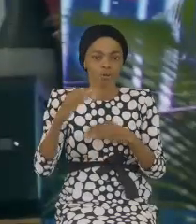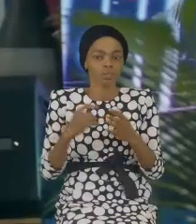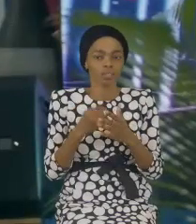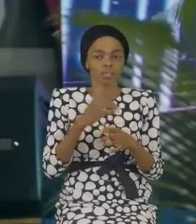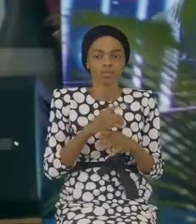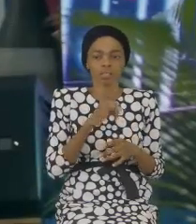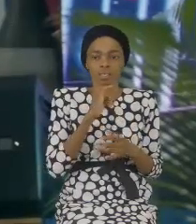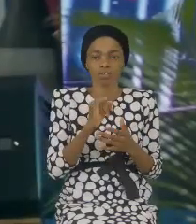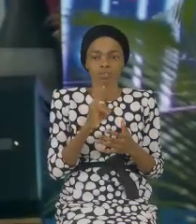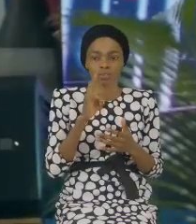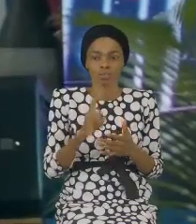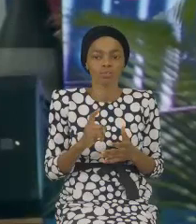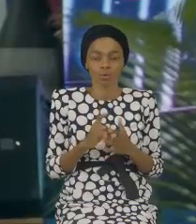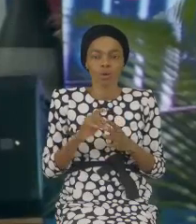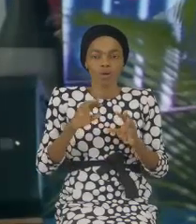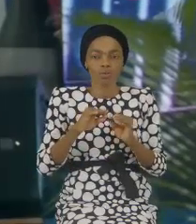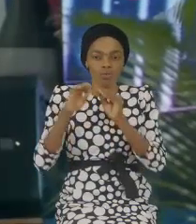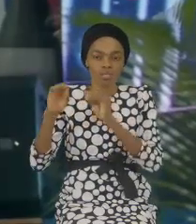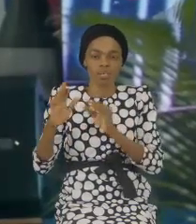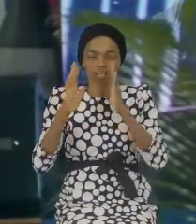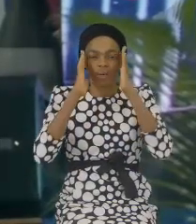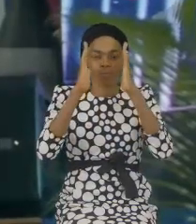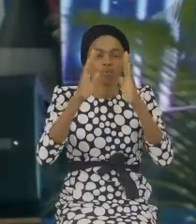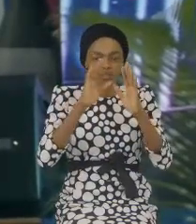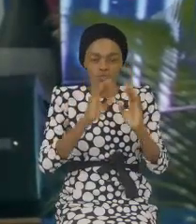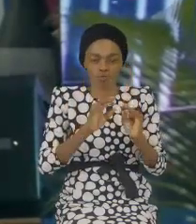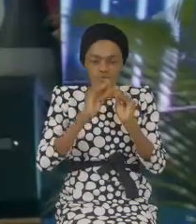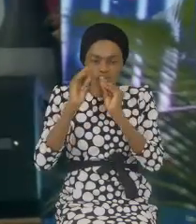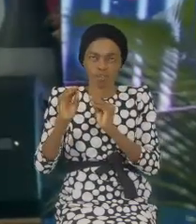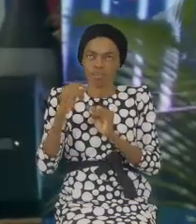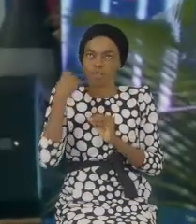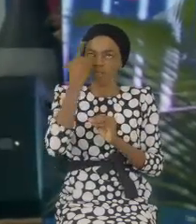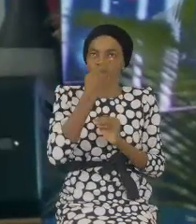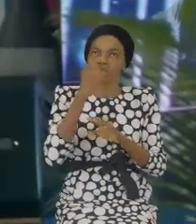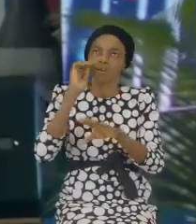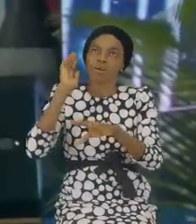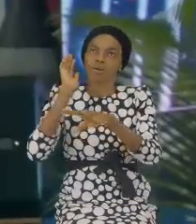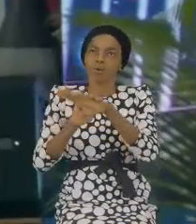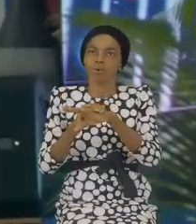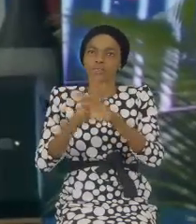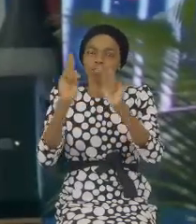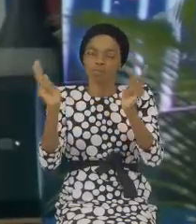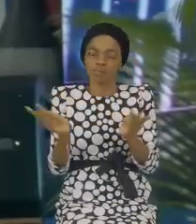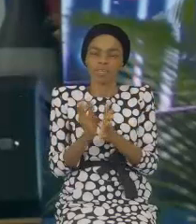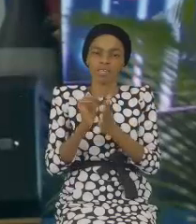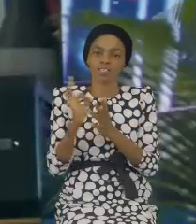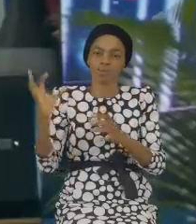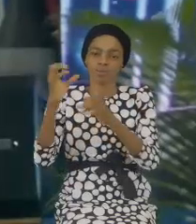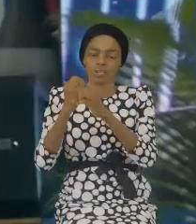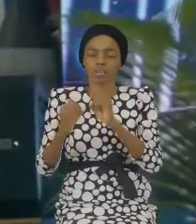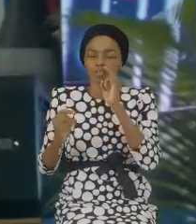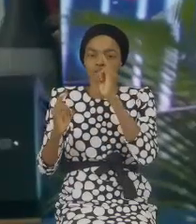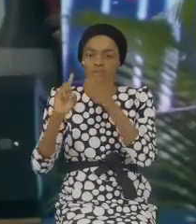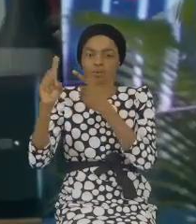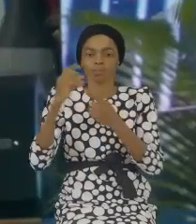and search their focus. And set their faith on the place they were supposed to get to. And we must